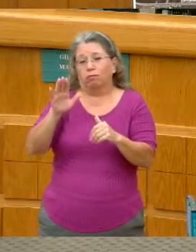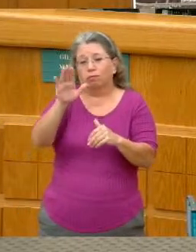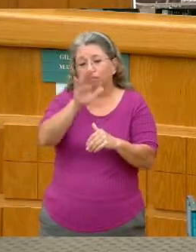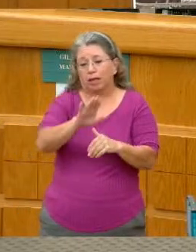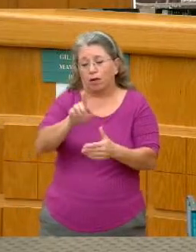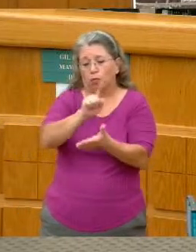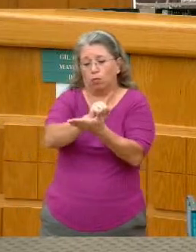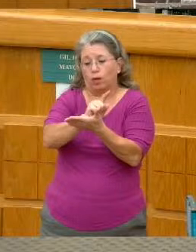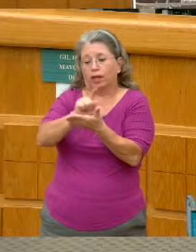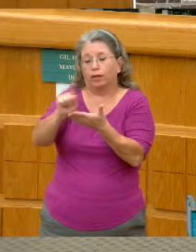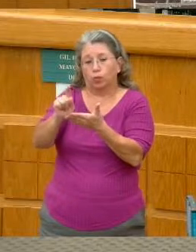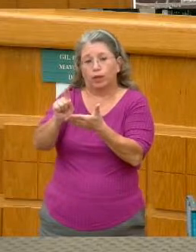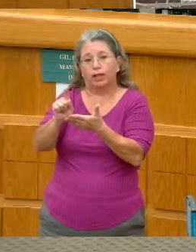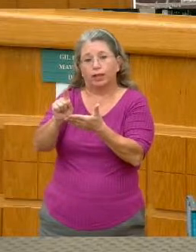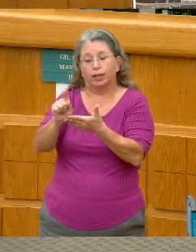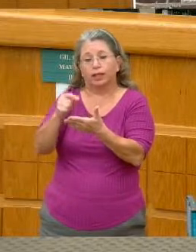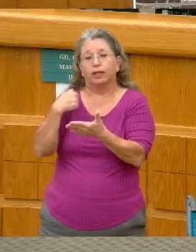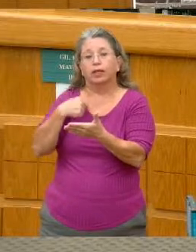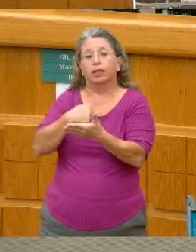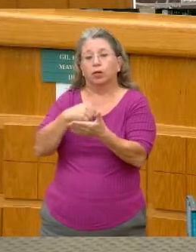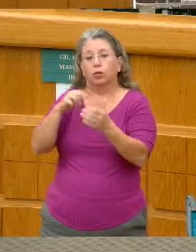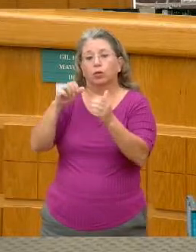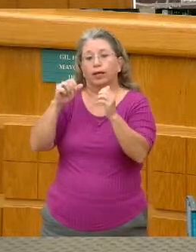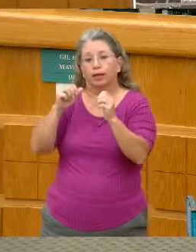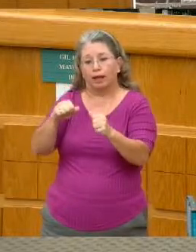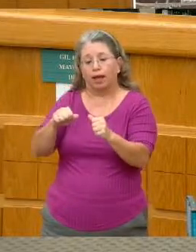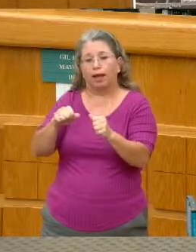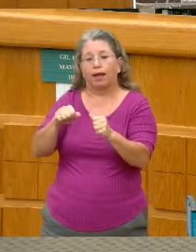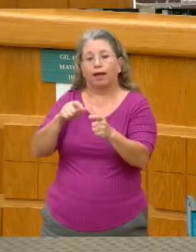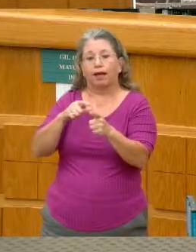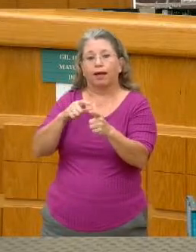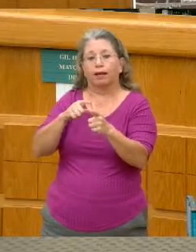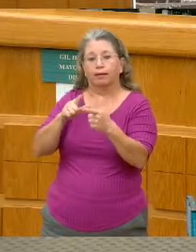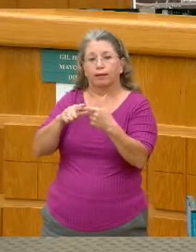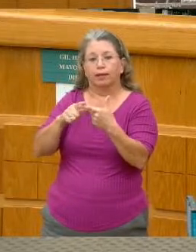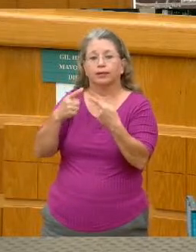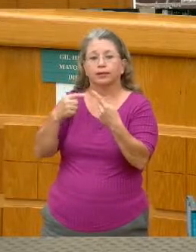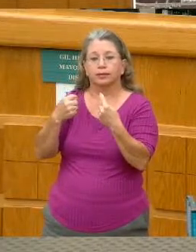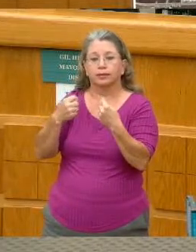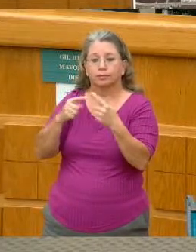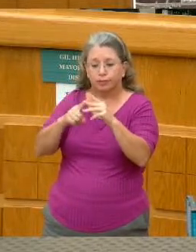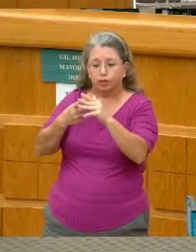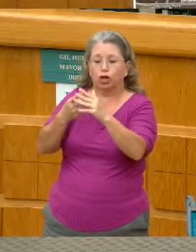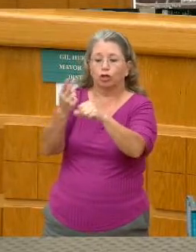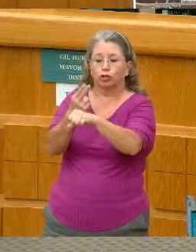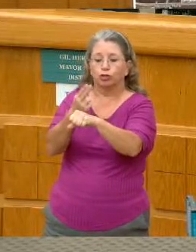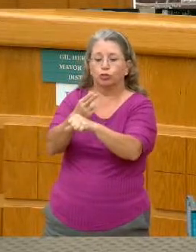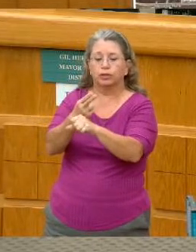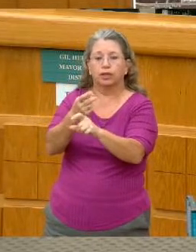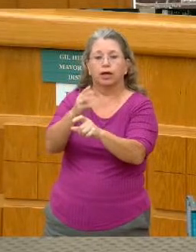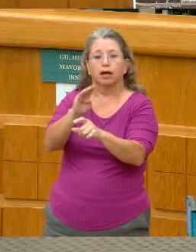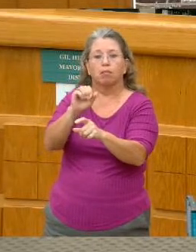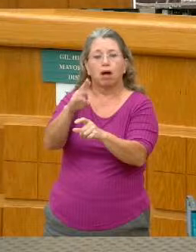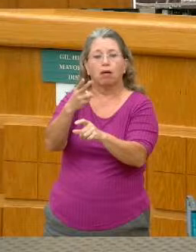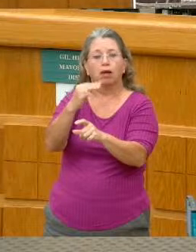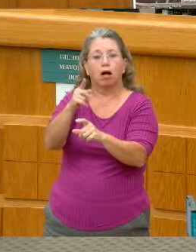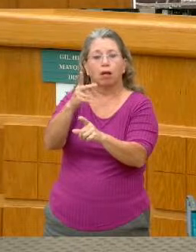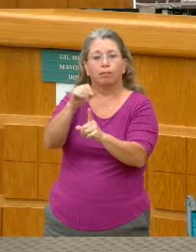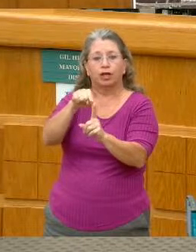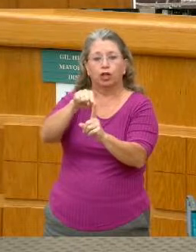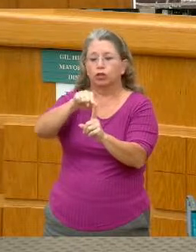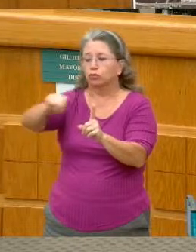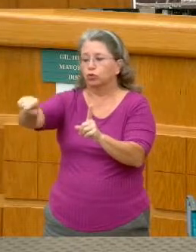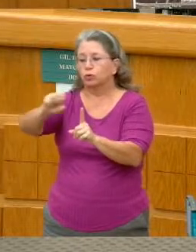will be able to access south of Bob Hall Pier all the way to Pins. Now, as you all know, that involves